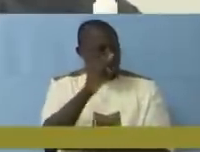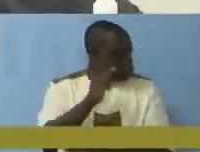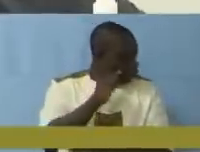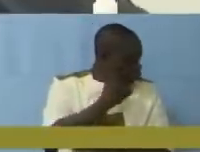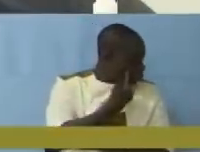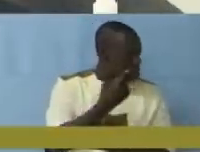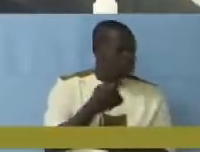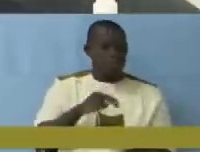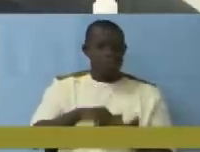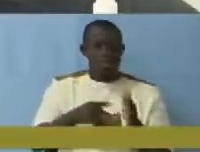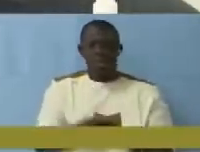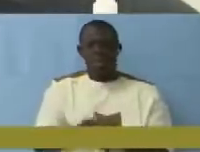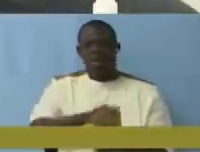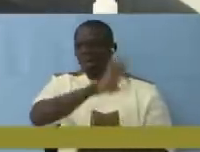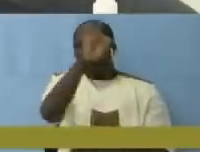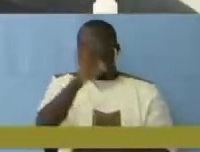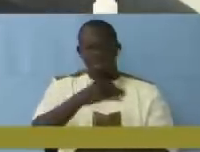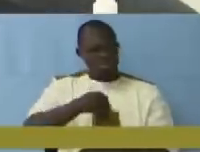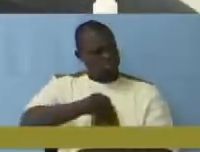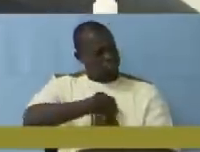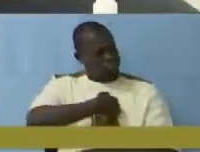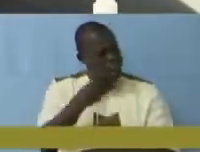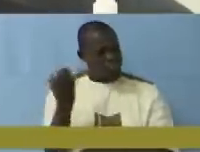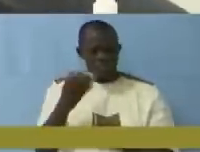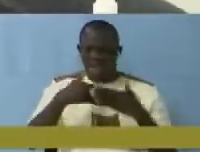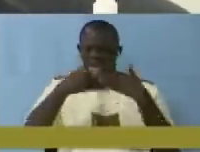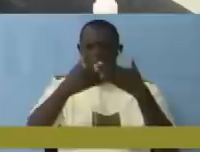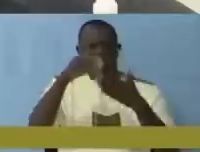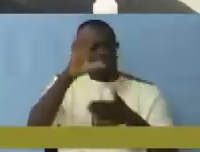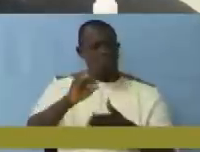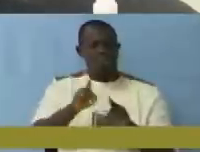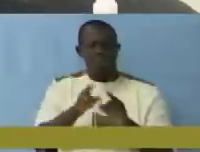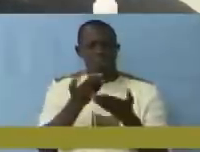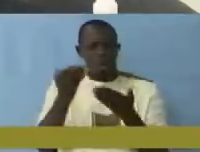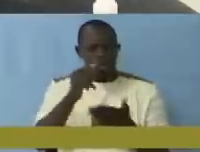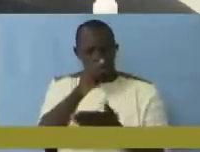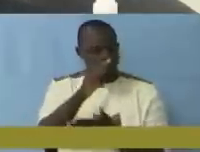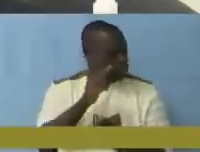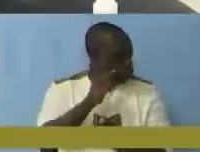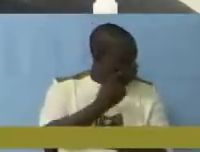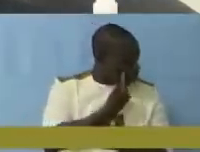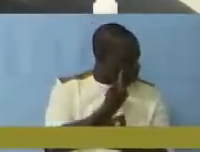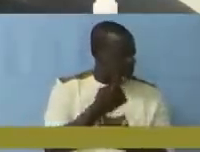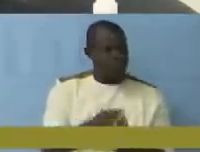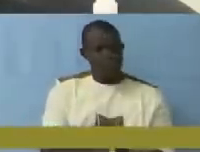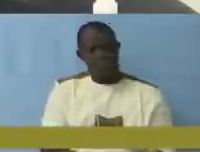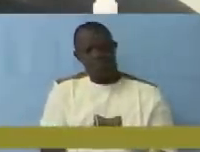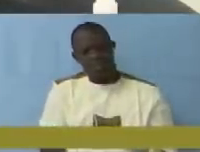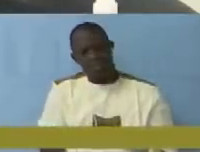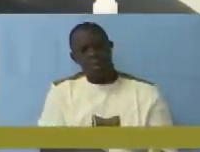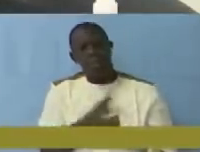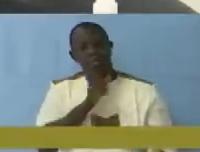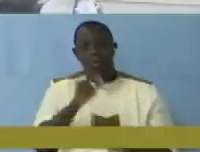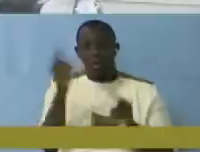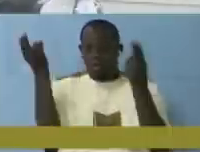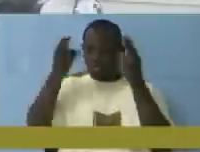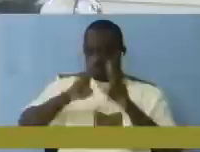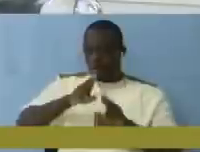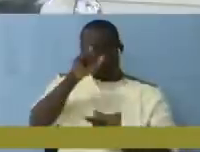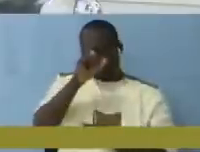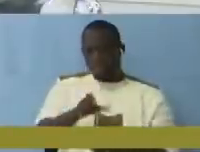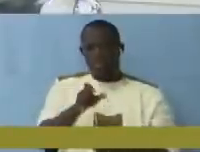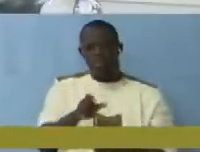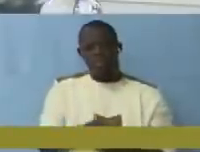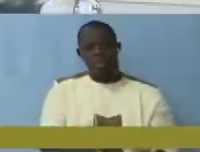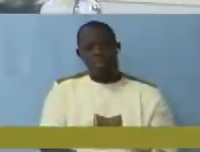It's a barbaric act. You are ashamed of it. Mr. Counsel. Counsel.